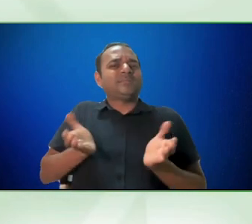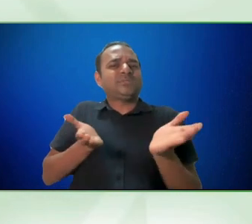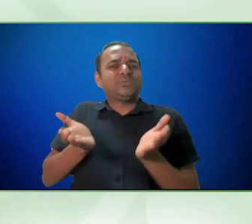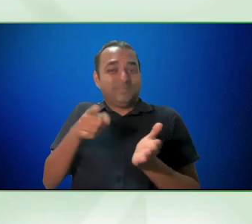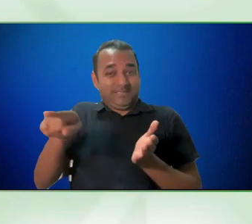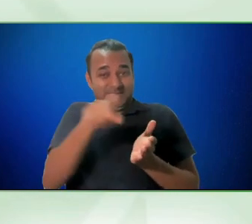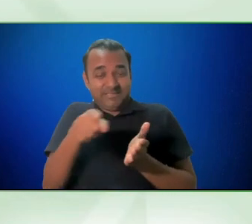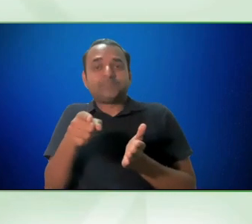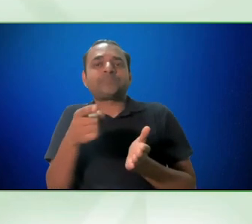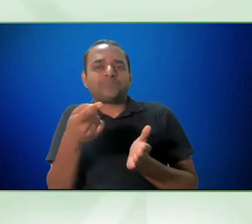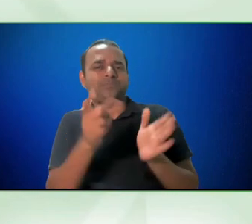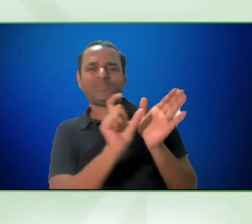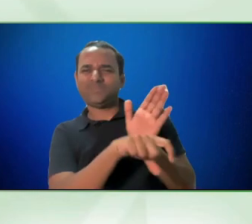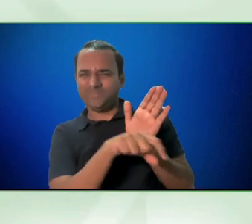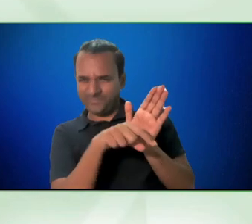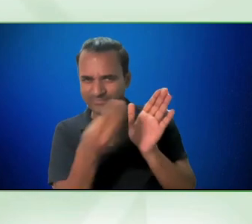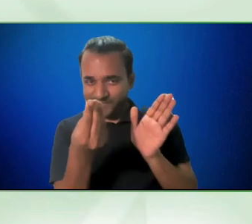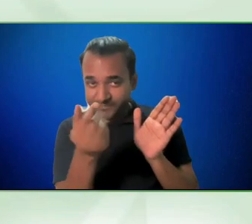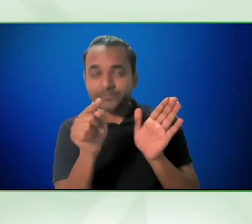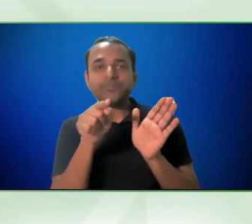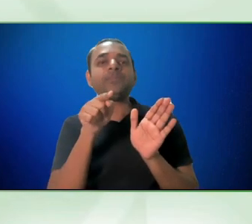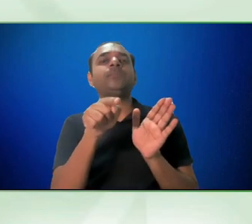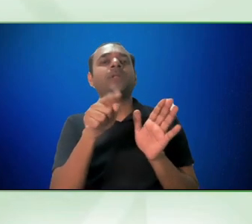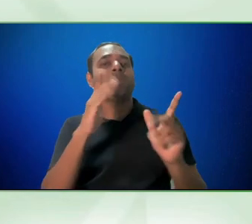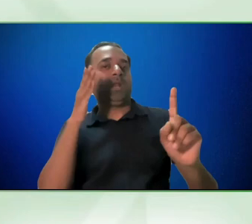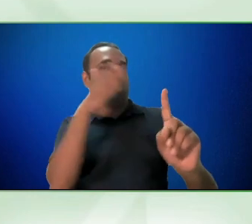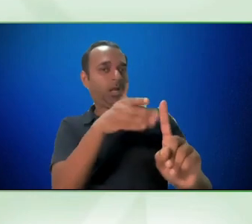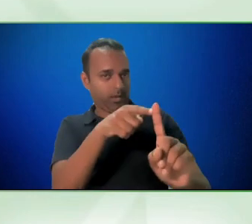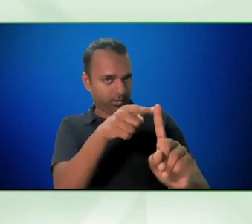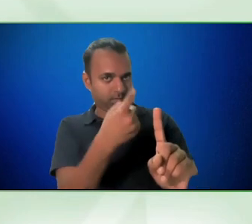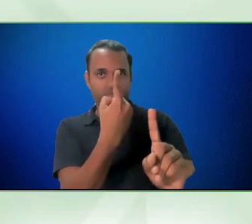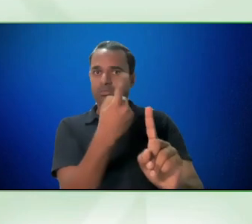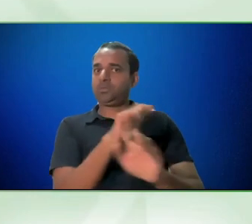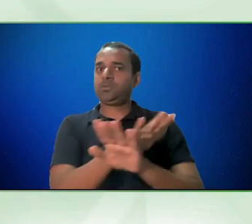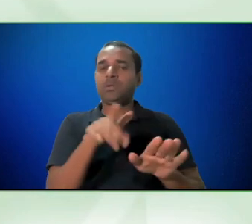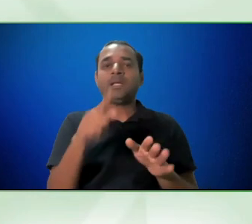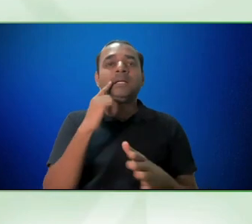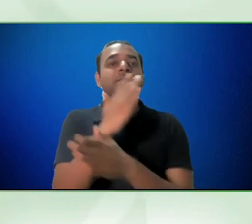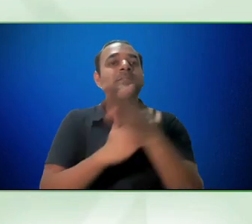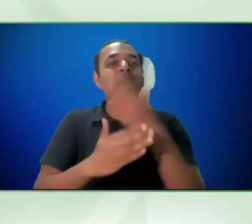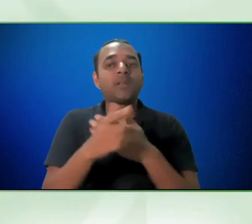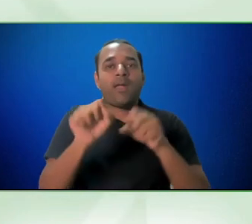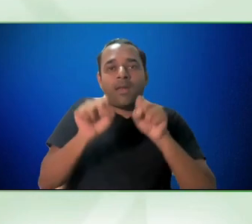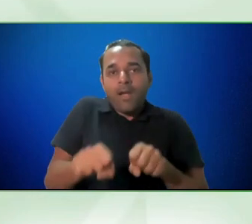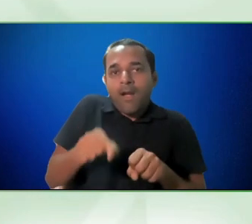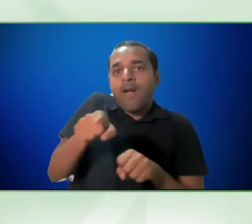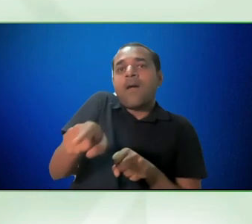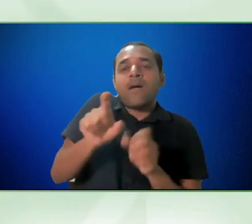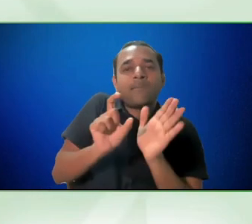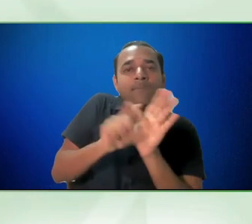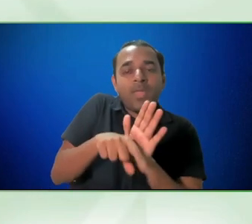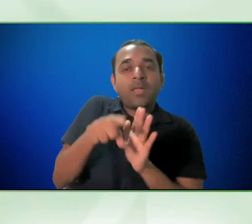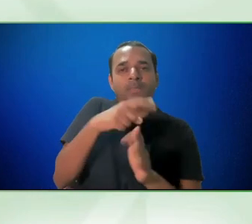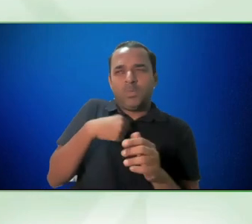It's going to take time. It's not going to happen in a couple of weeks. It's going to evolve. But these people have a right to have an independent